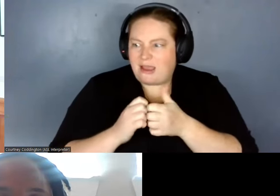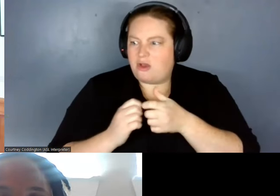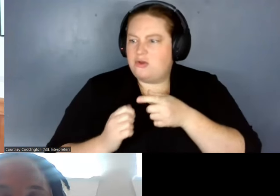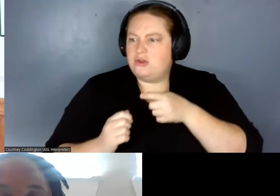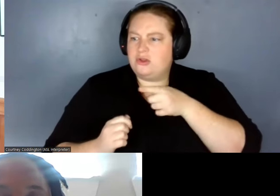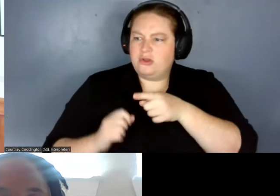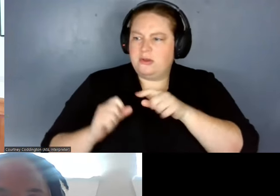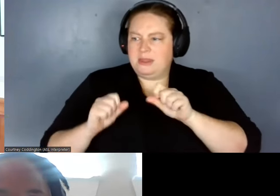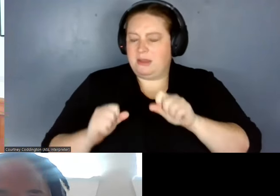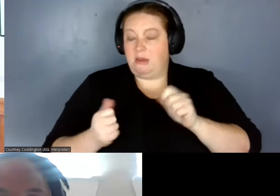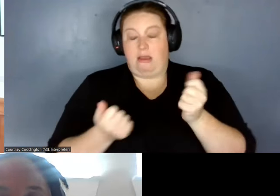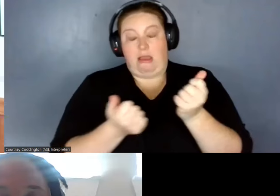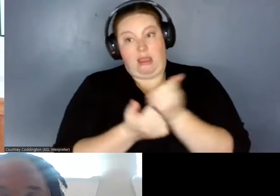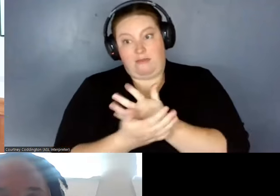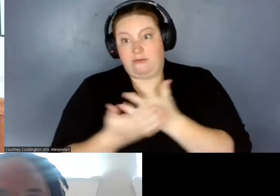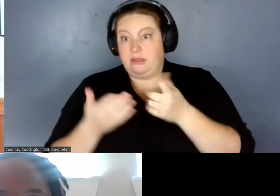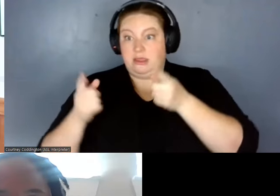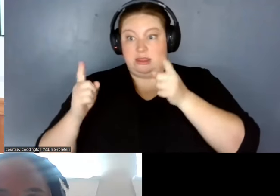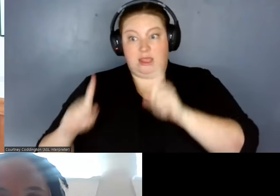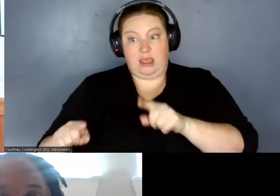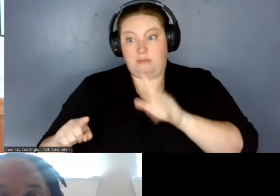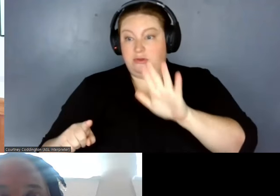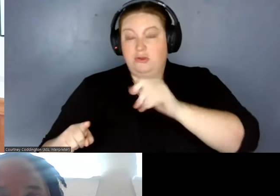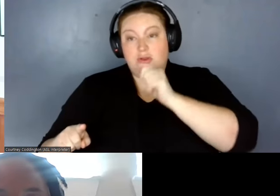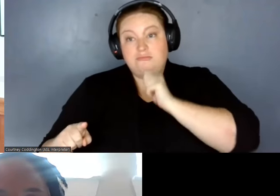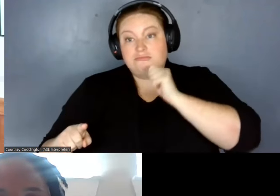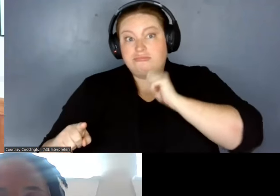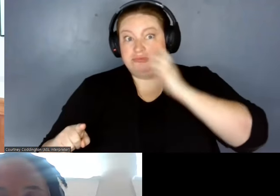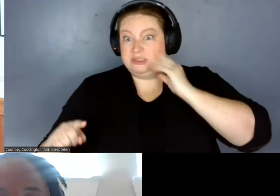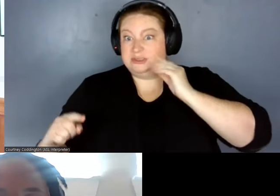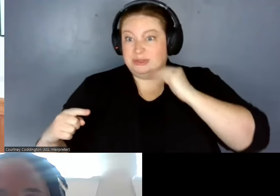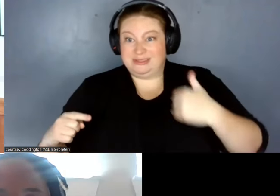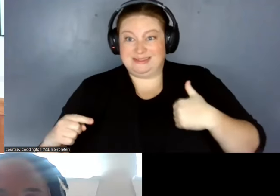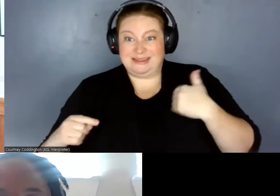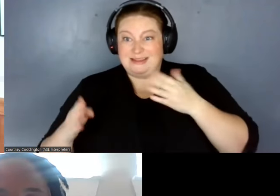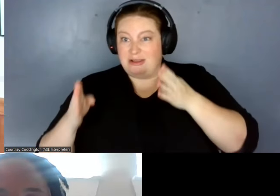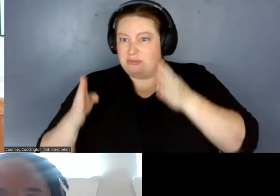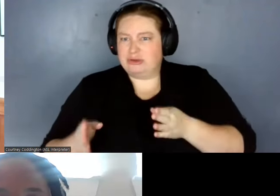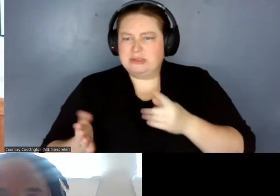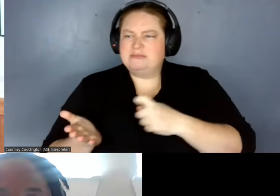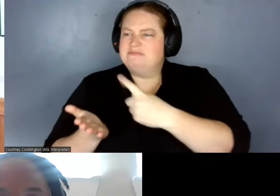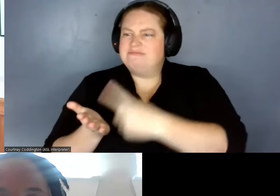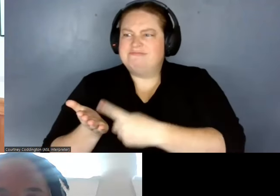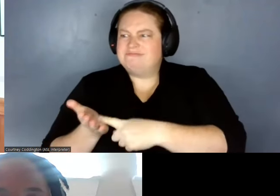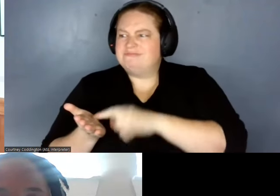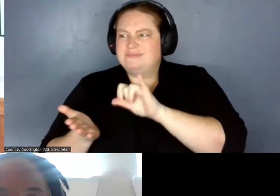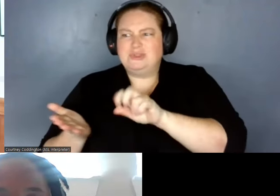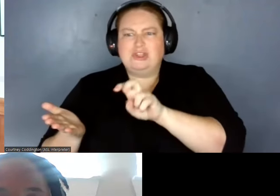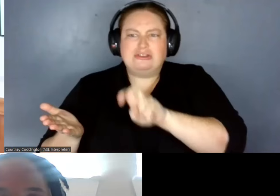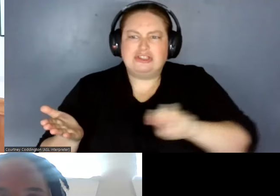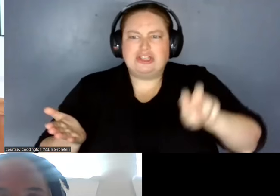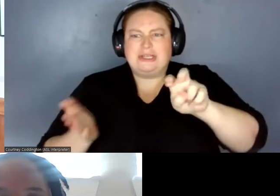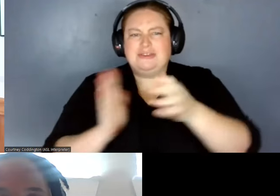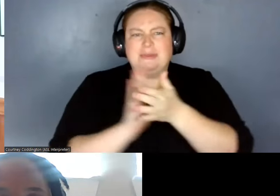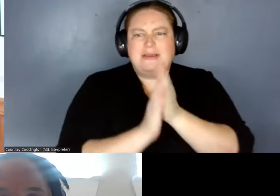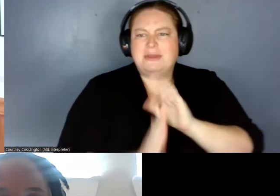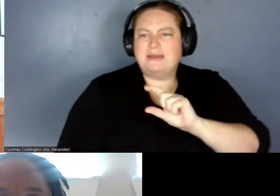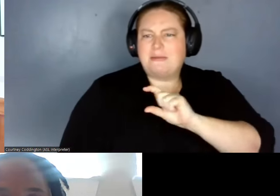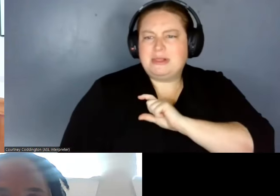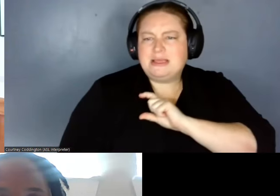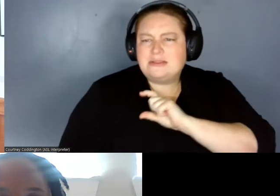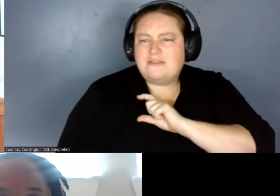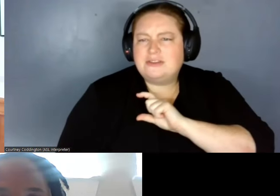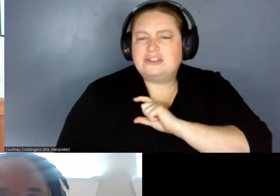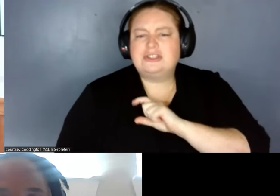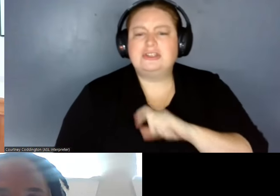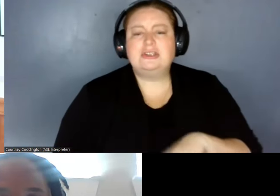through as a young person. Just talk about your journey to becoming a police officer. In